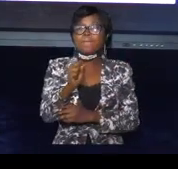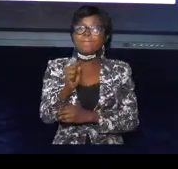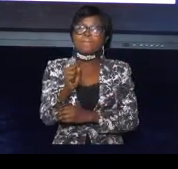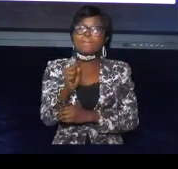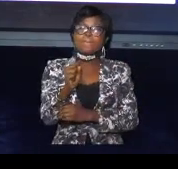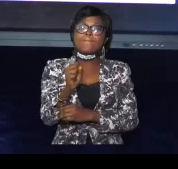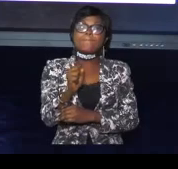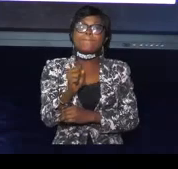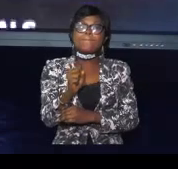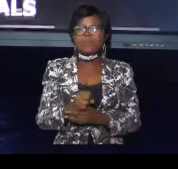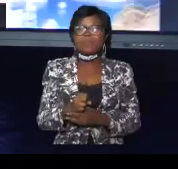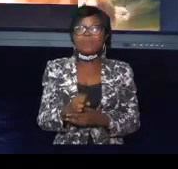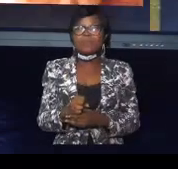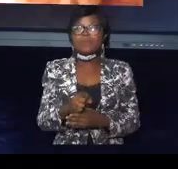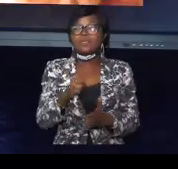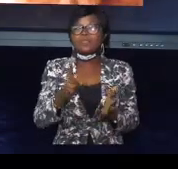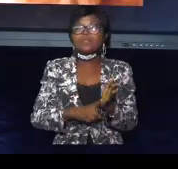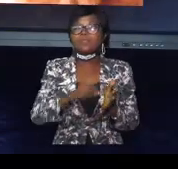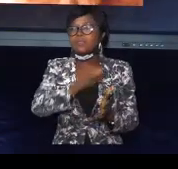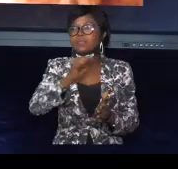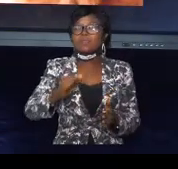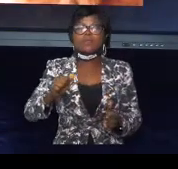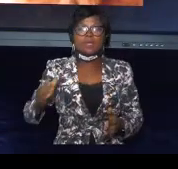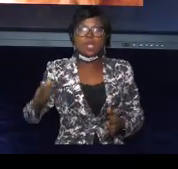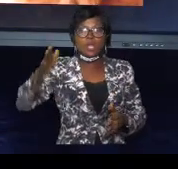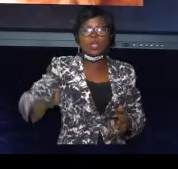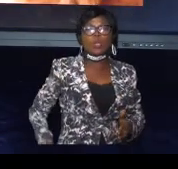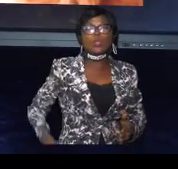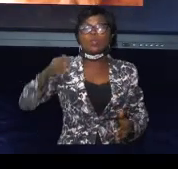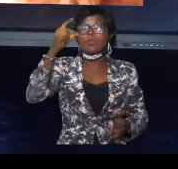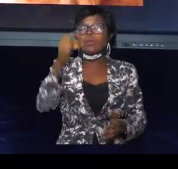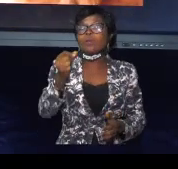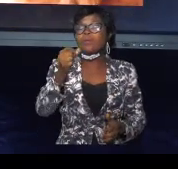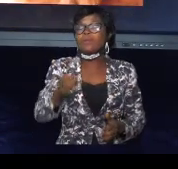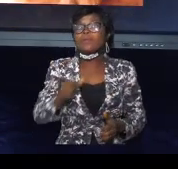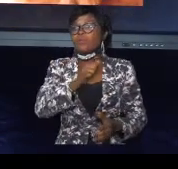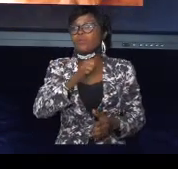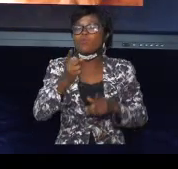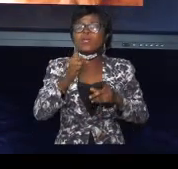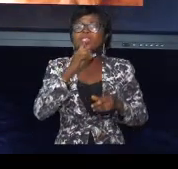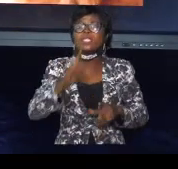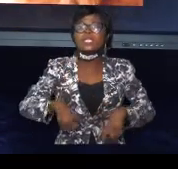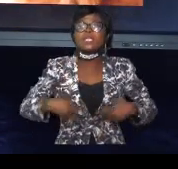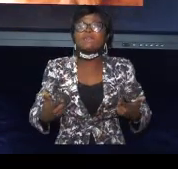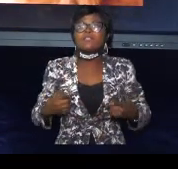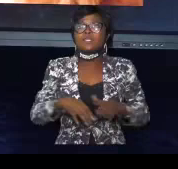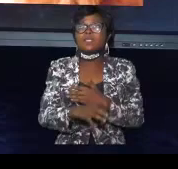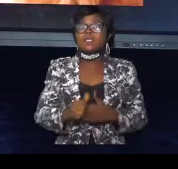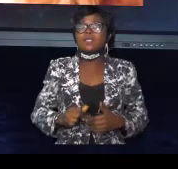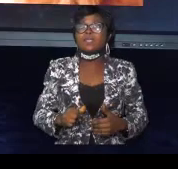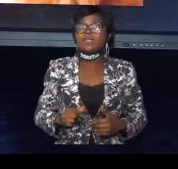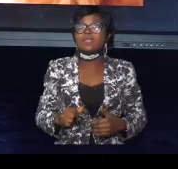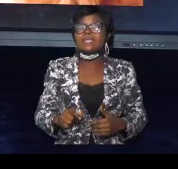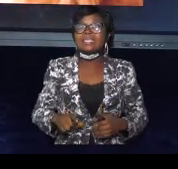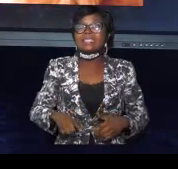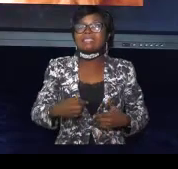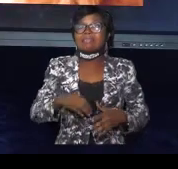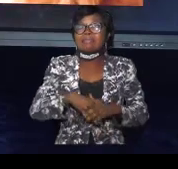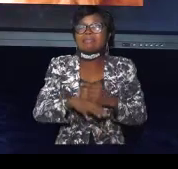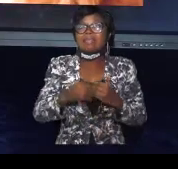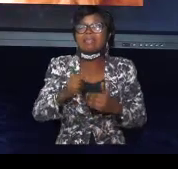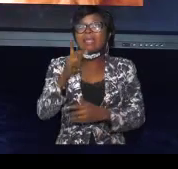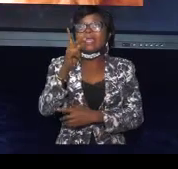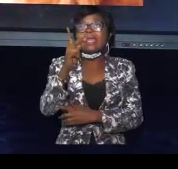It fleets, yes. Yes, this is a dog. Where does a dog live? A dog